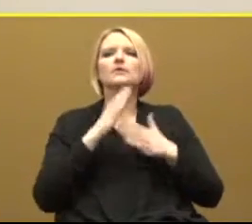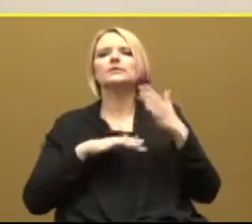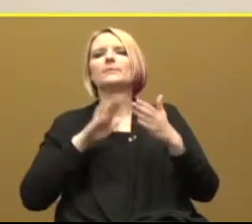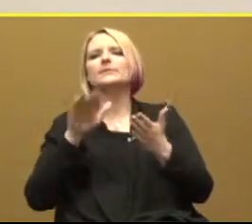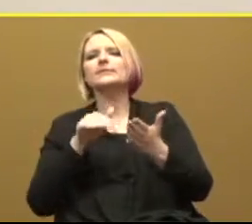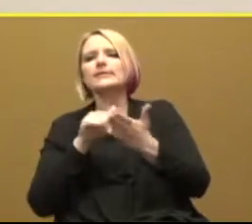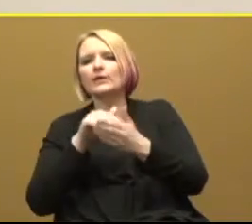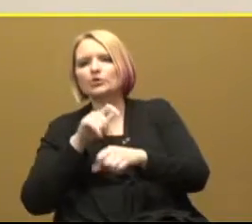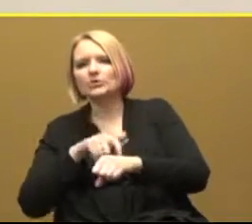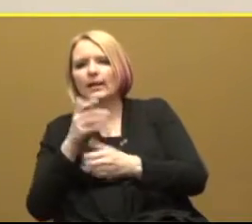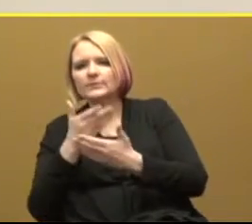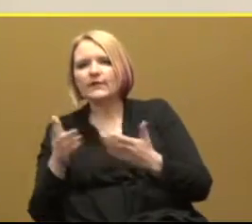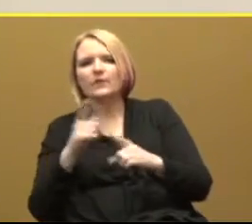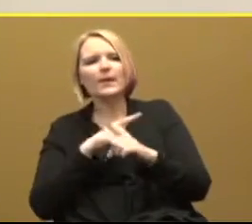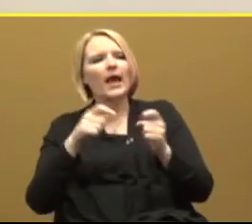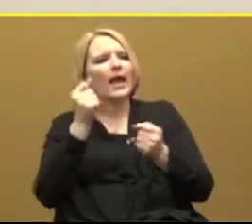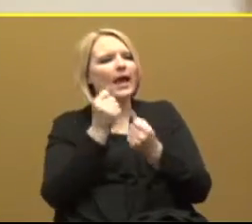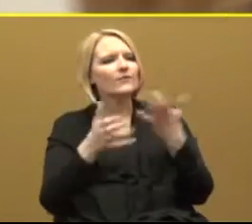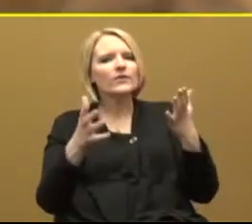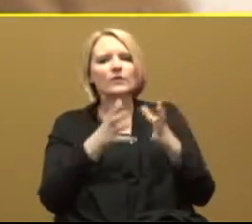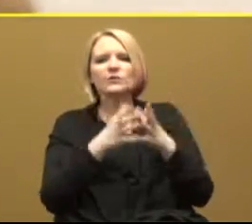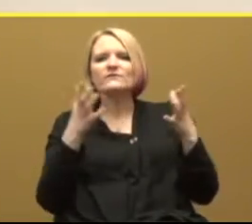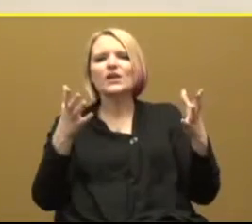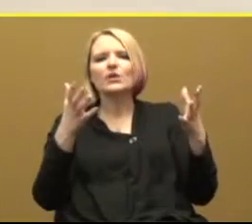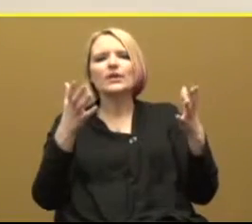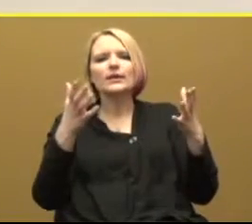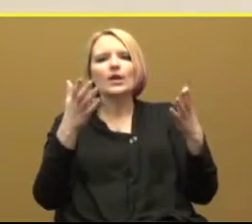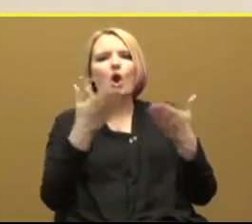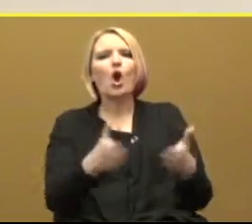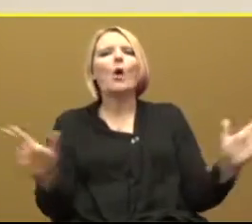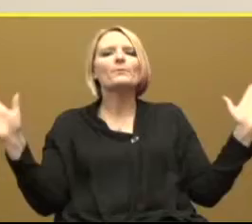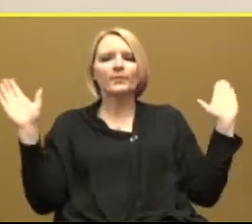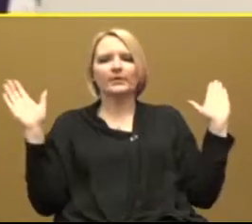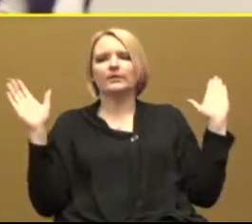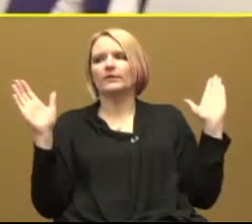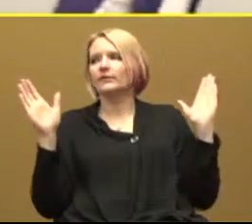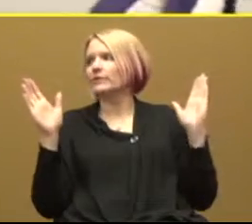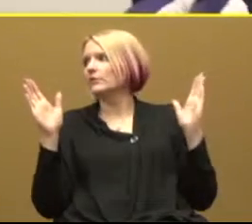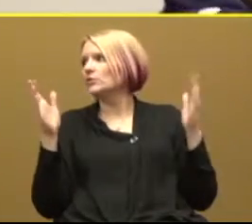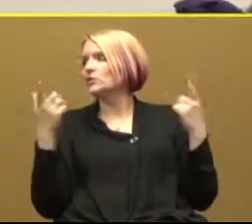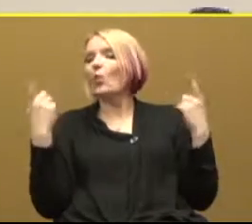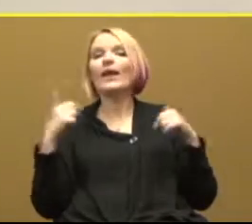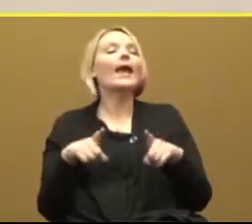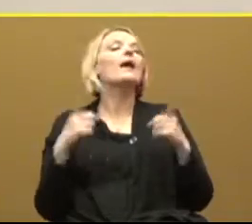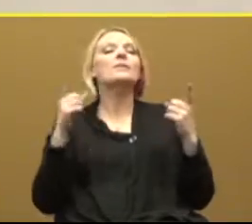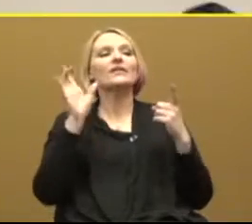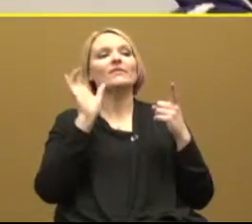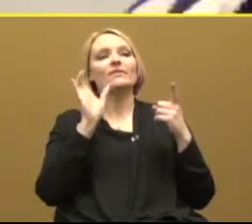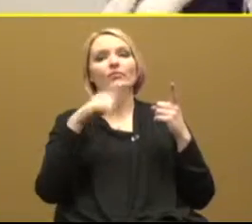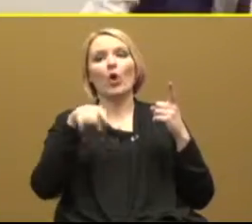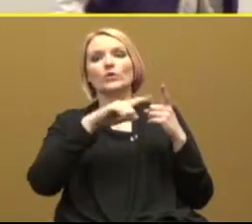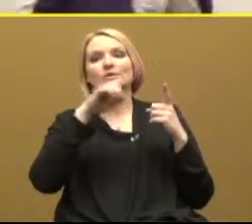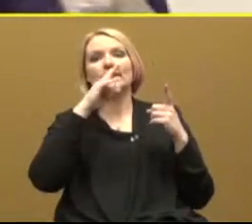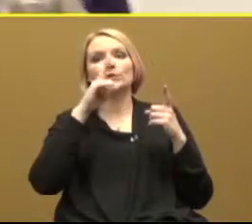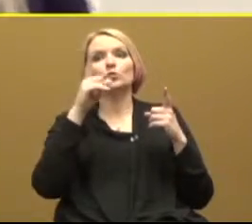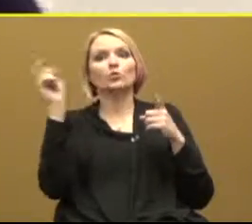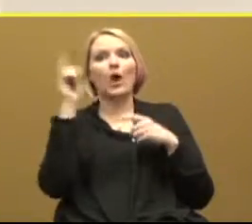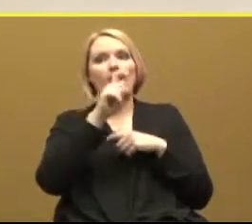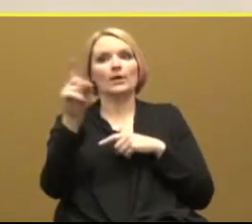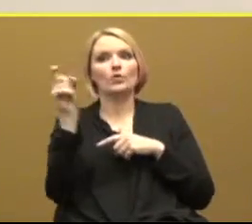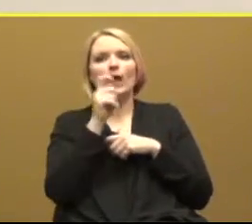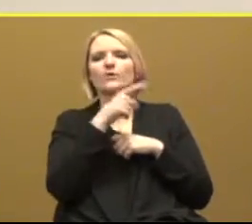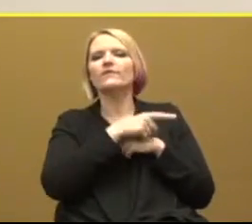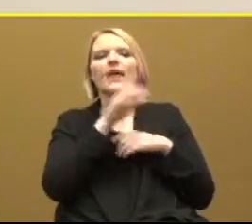time stuff, and everything was still very open. What happened in that was that kids were running. They